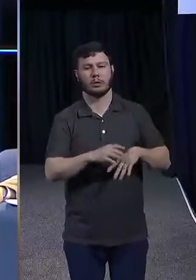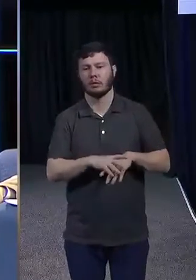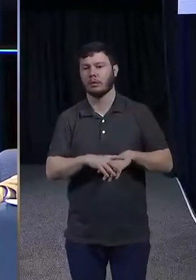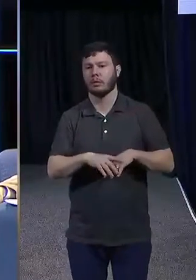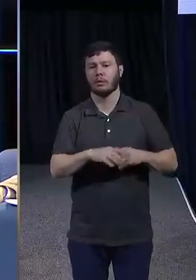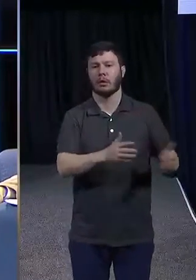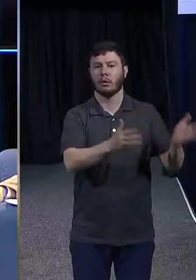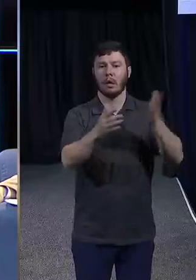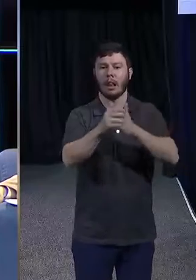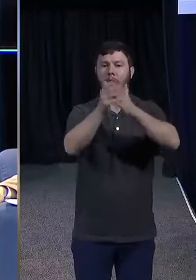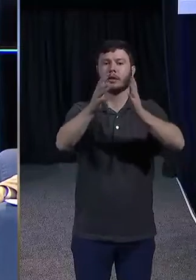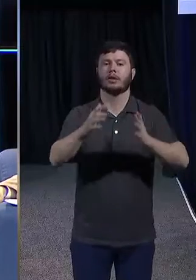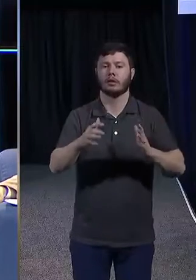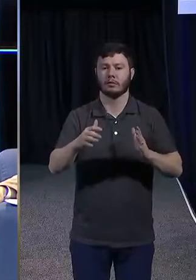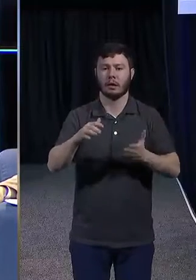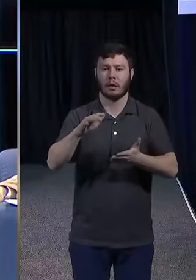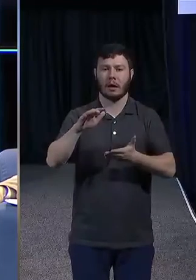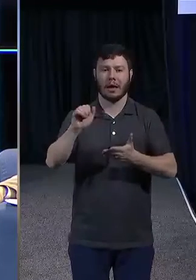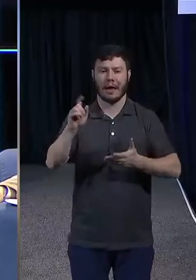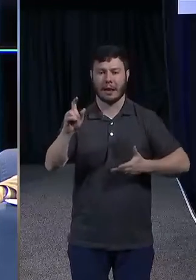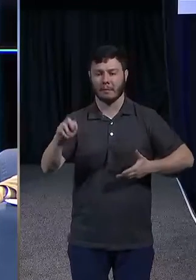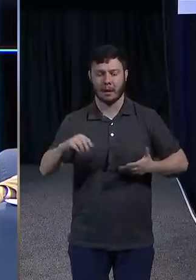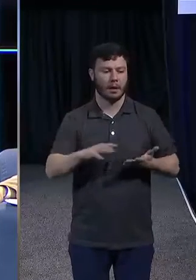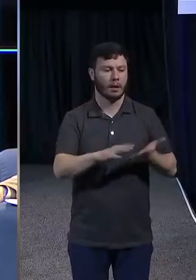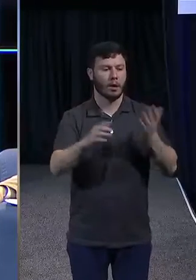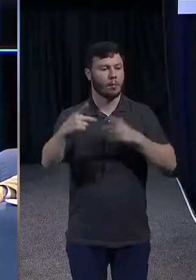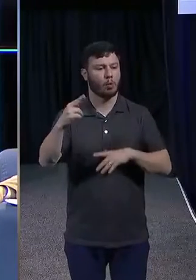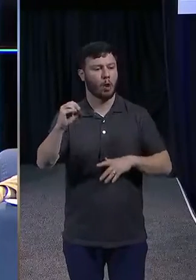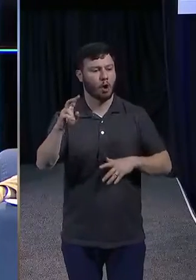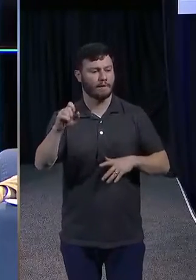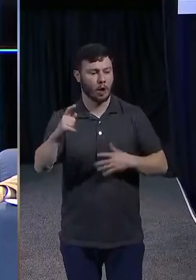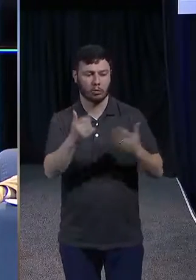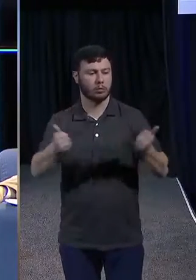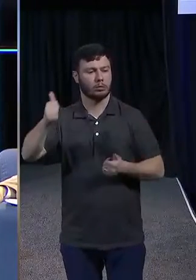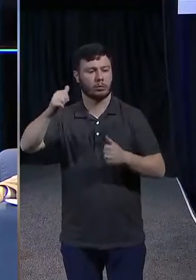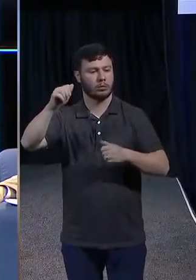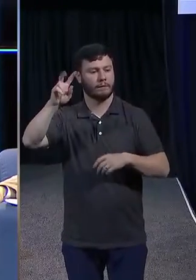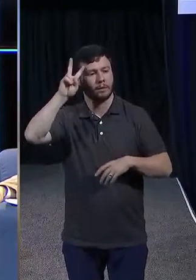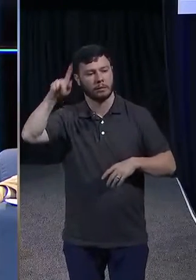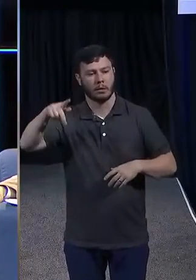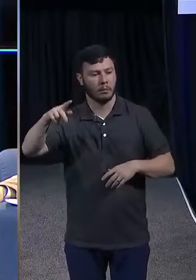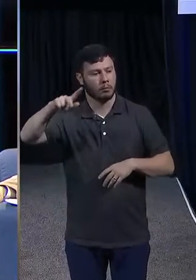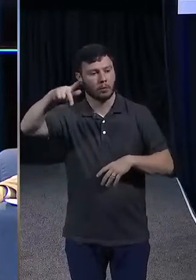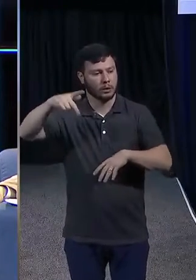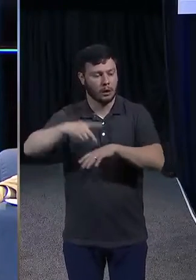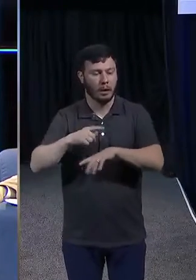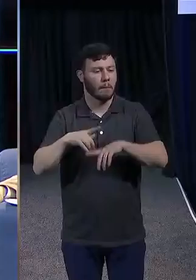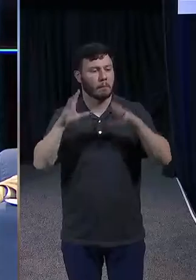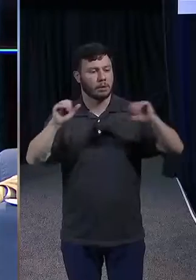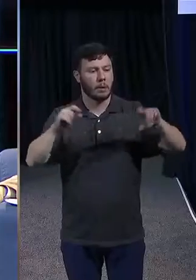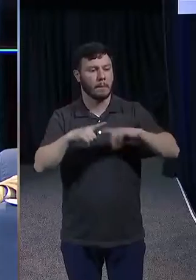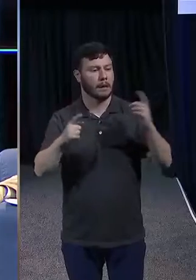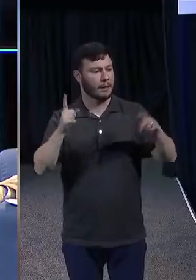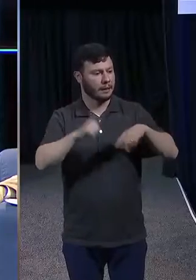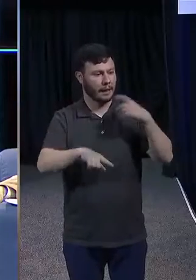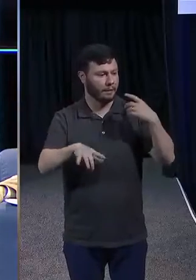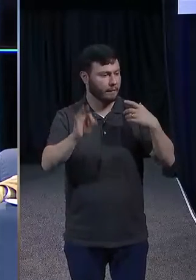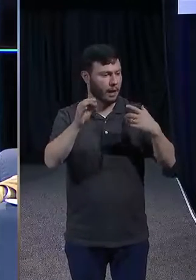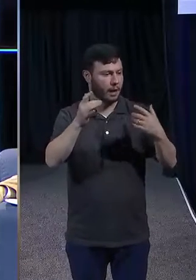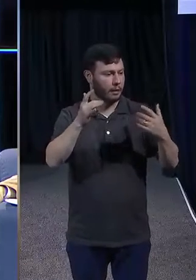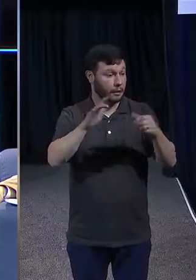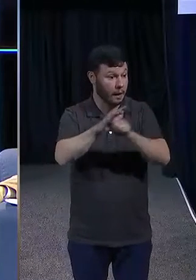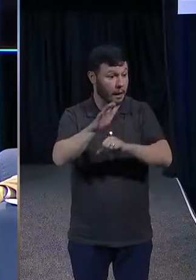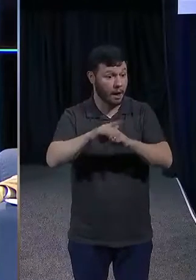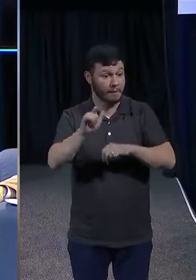in the administrative ranks, vice provosts, but we somehow find that we cannot find enough Latino, African